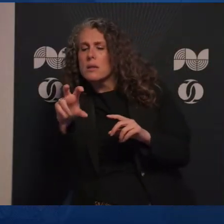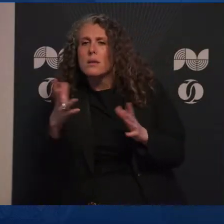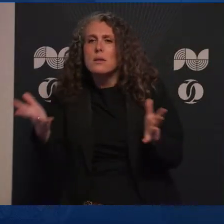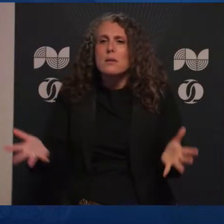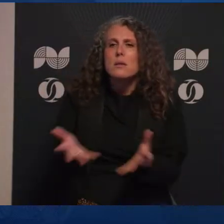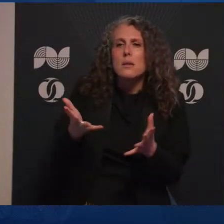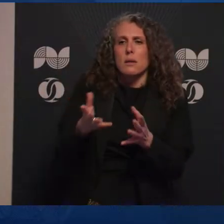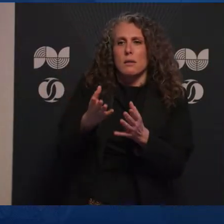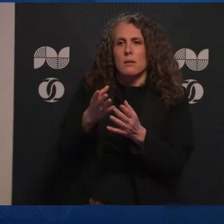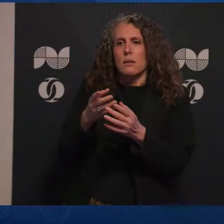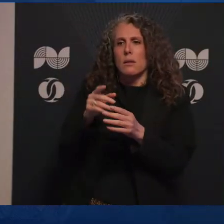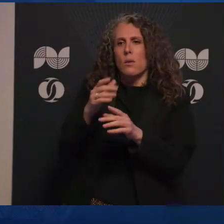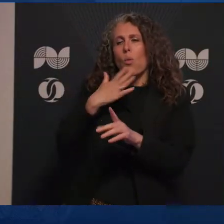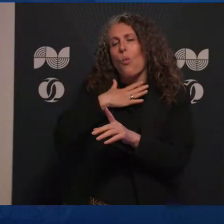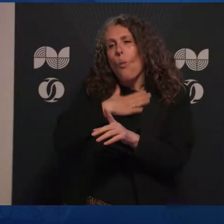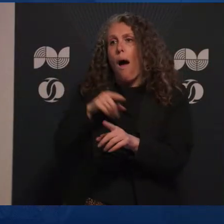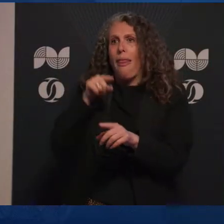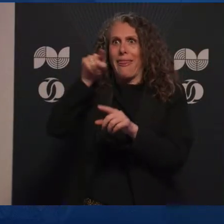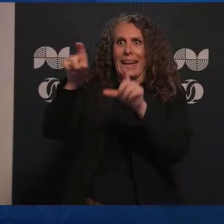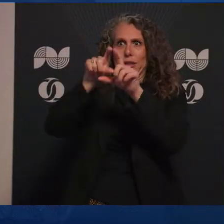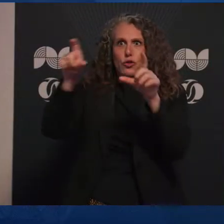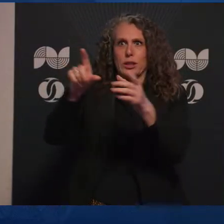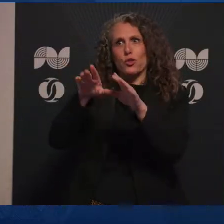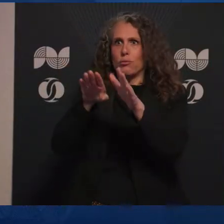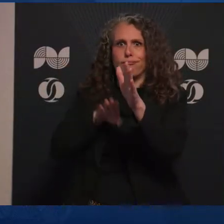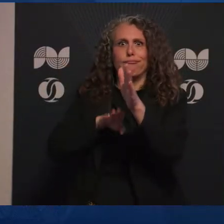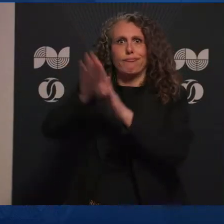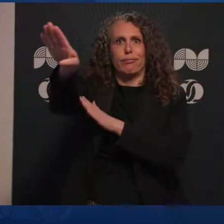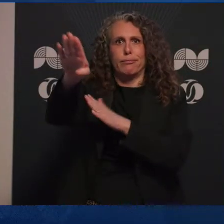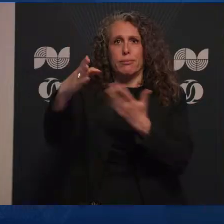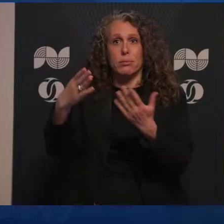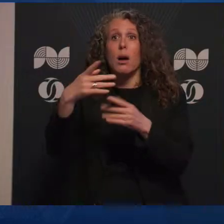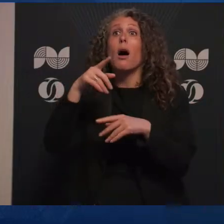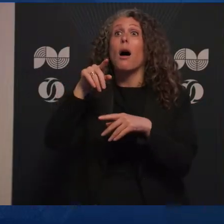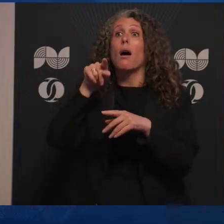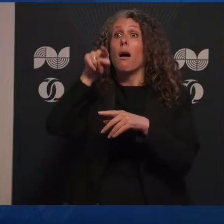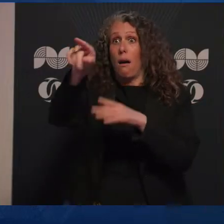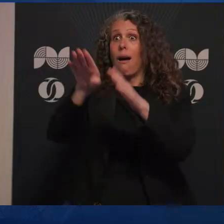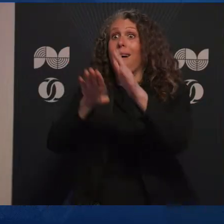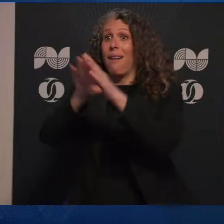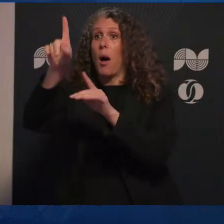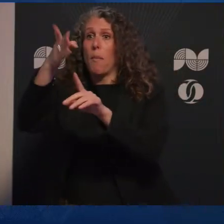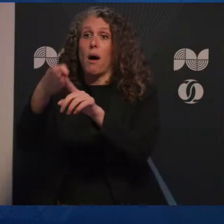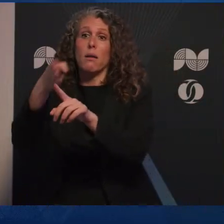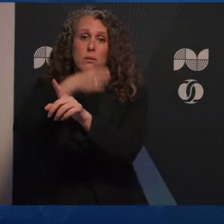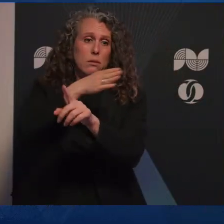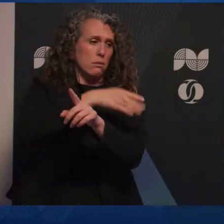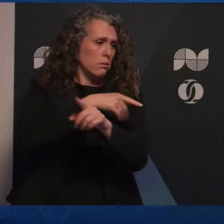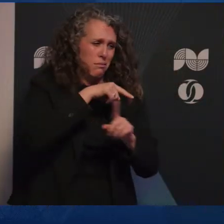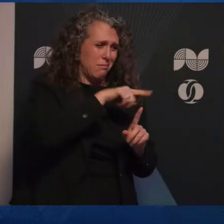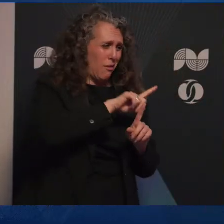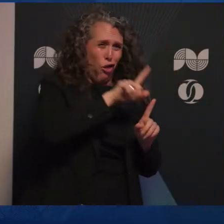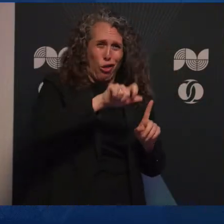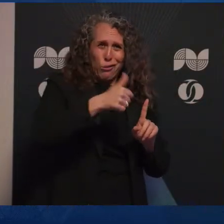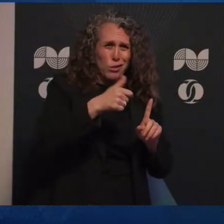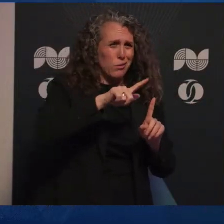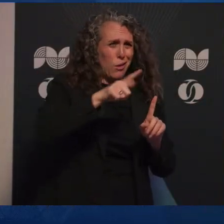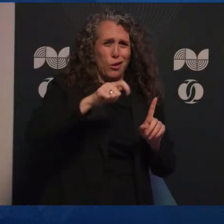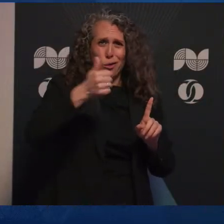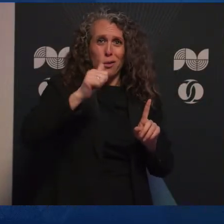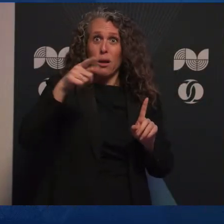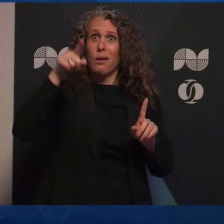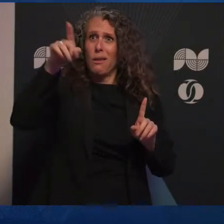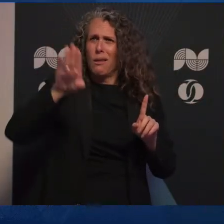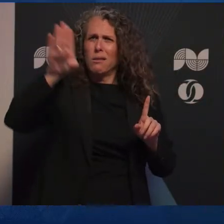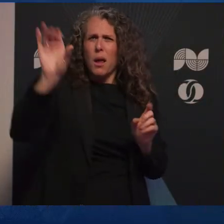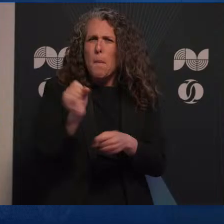invest in a particular industry, if the rest of the supply chains are not optimal, it could impact on the efficiency and the